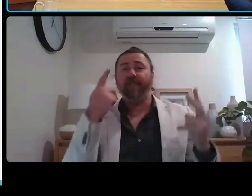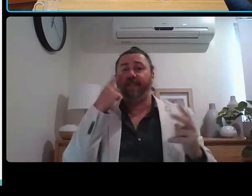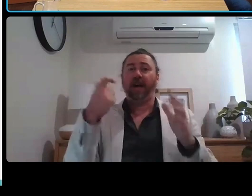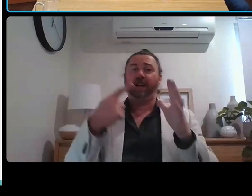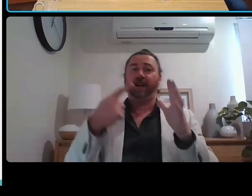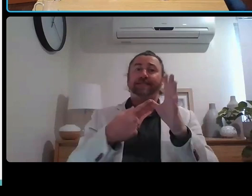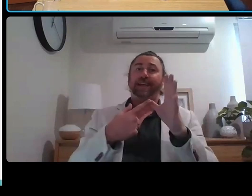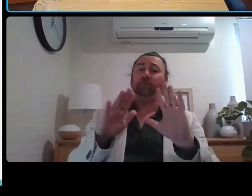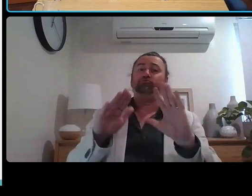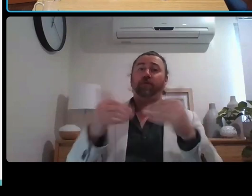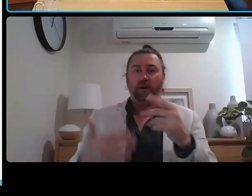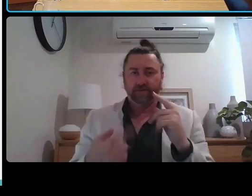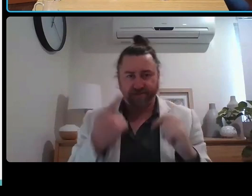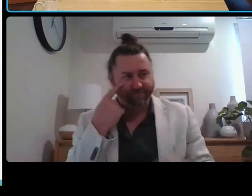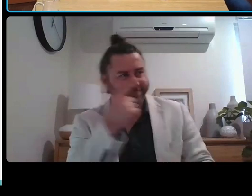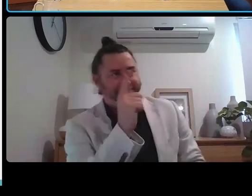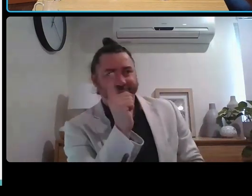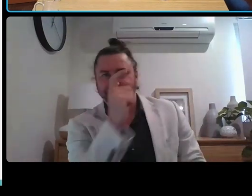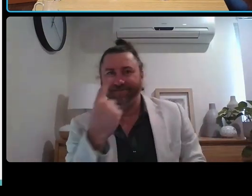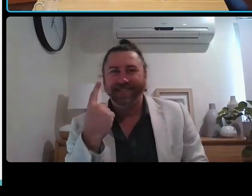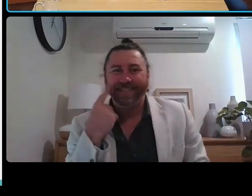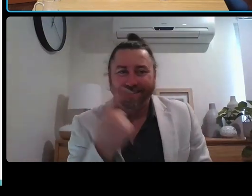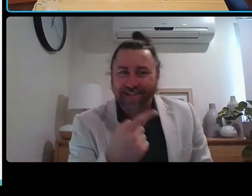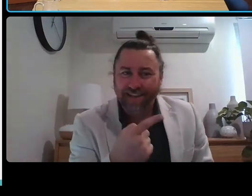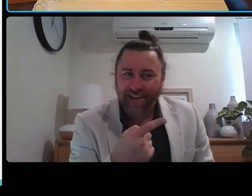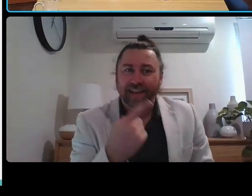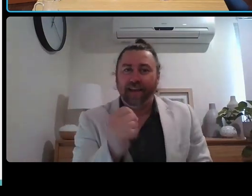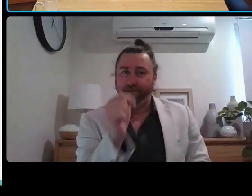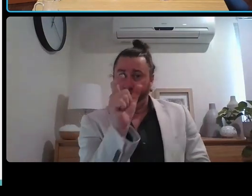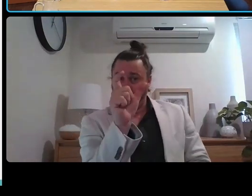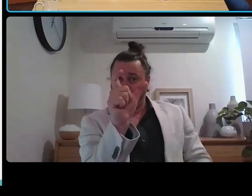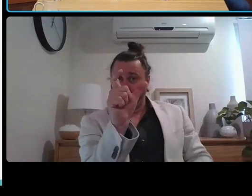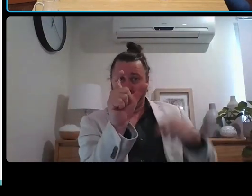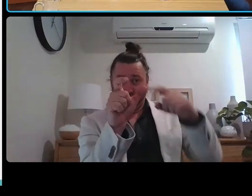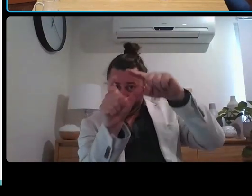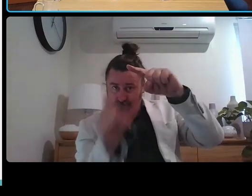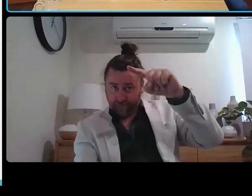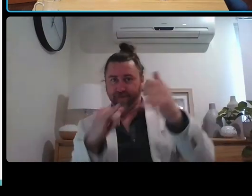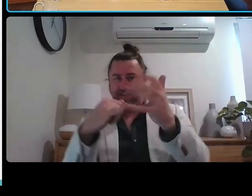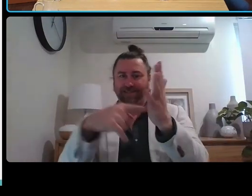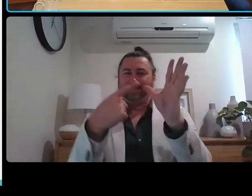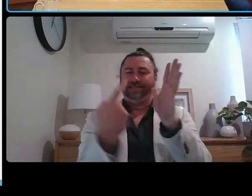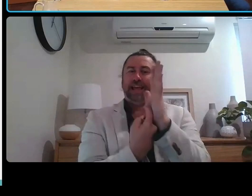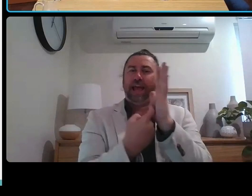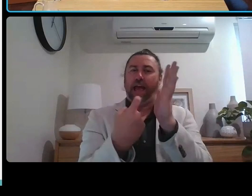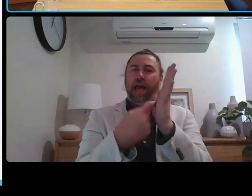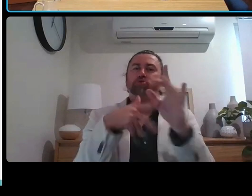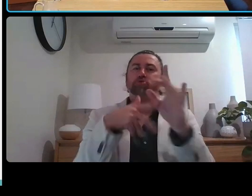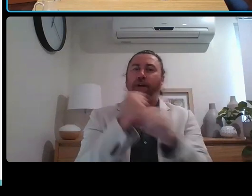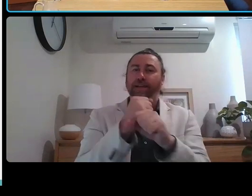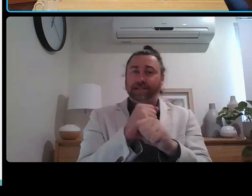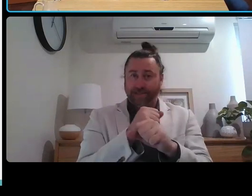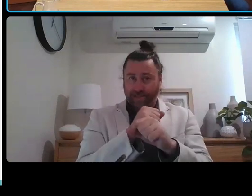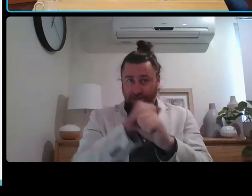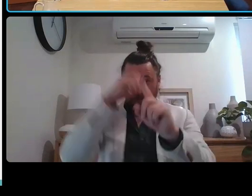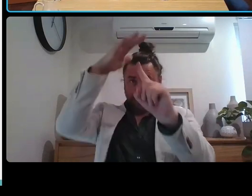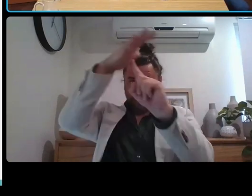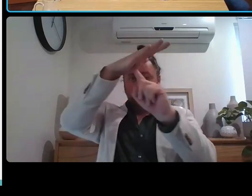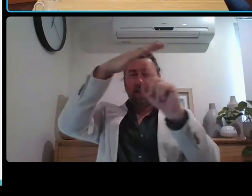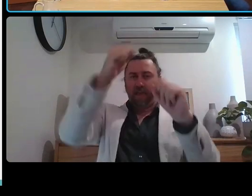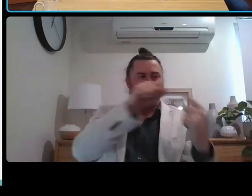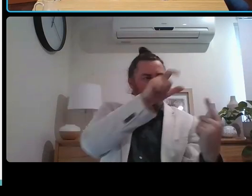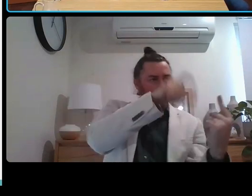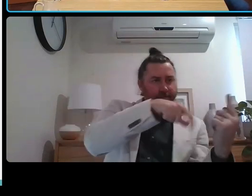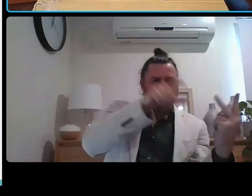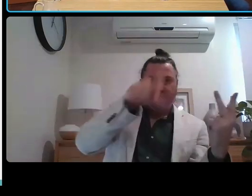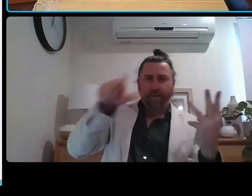here each provider page displays the overall star rating and 4 subcategory ratings. You'll be able to use the